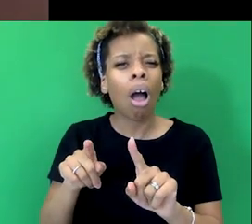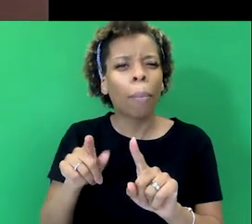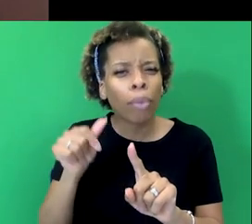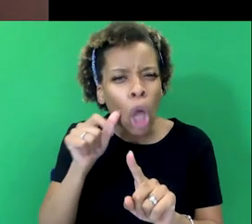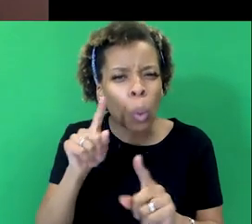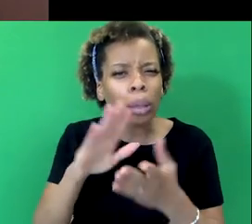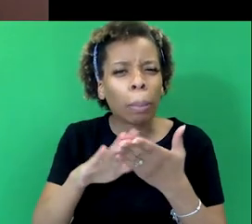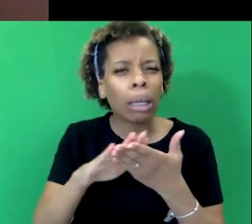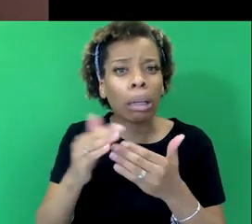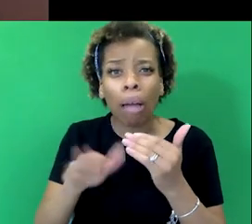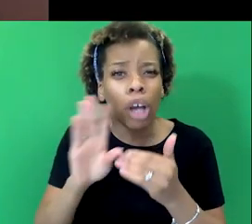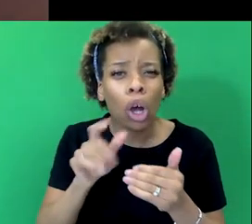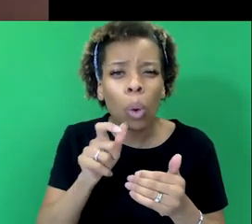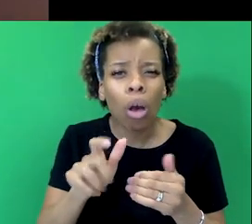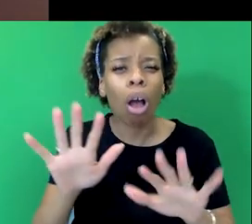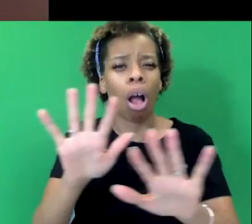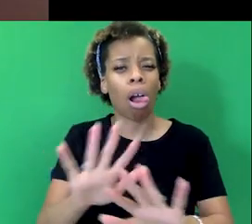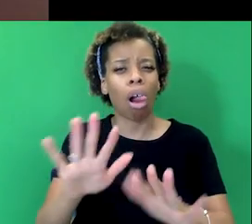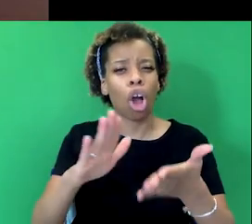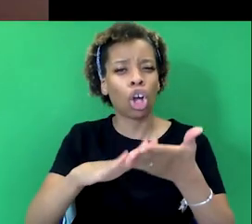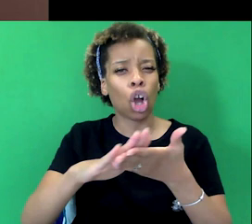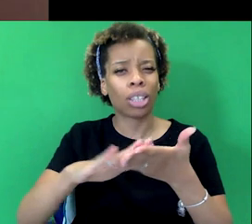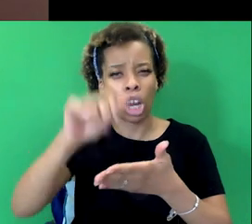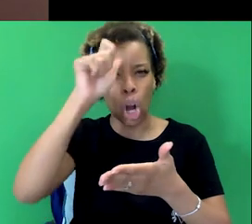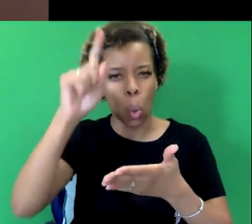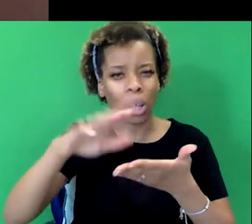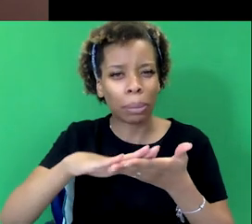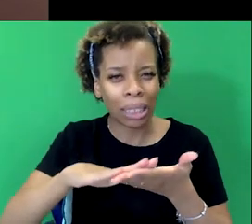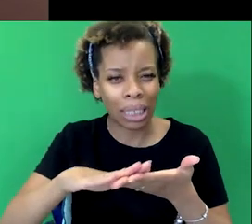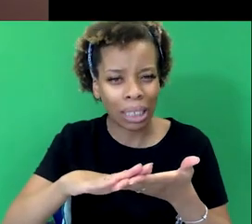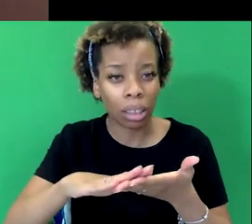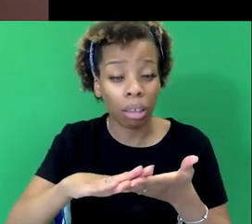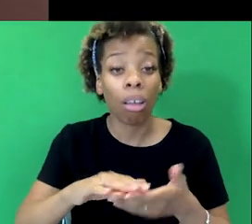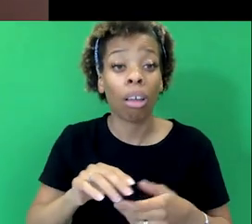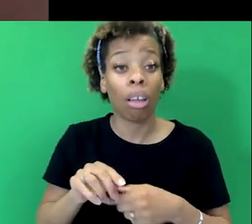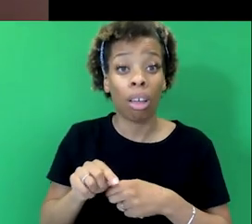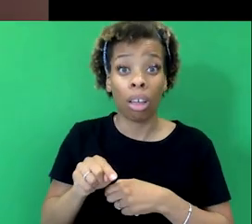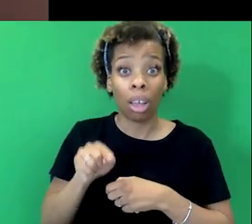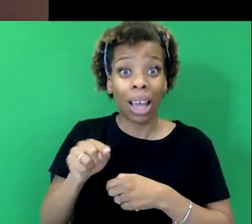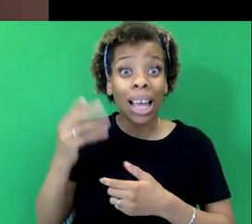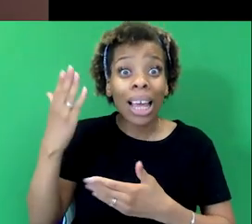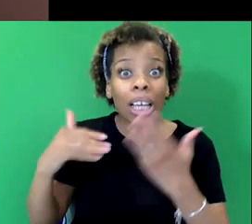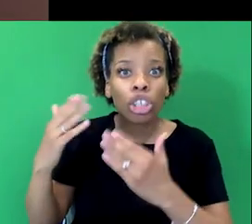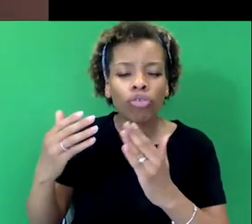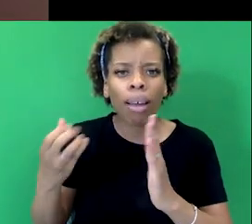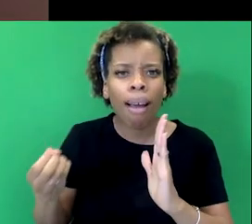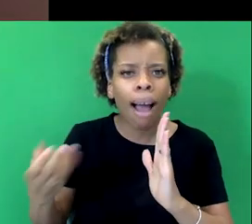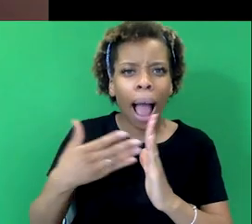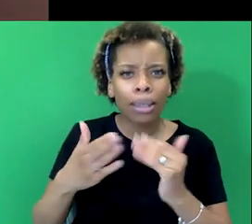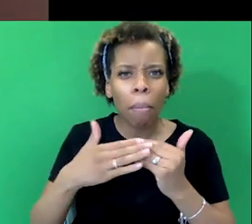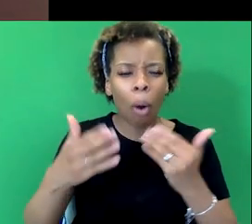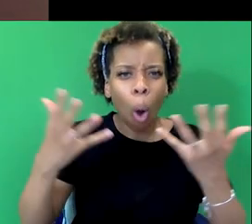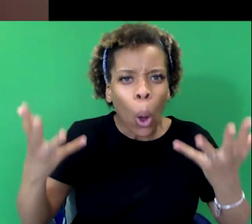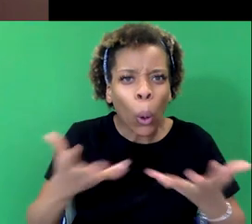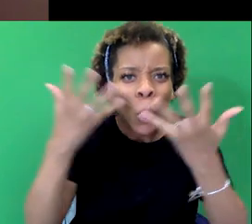Do you see what I mean? So it's those little bits where history can enliven and add another layer. And as Stephen says, it